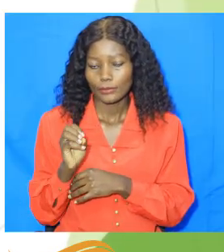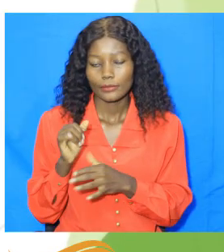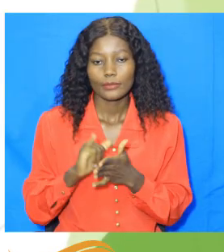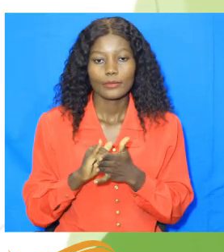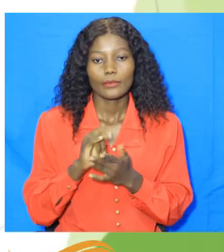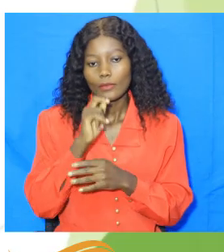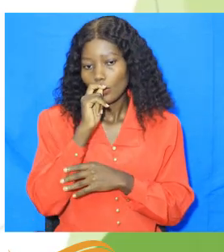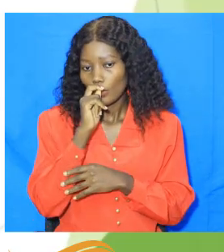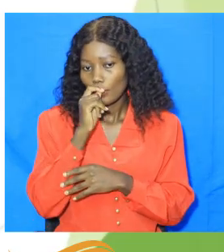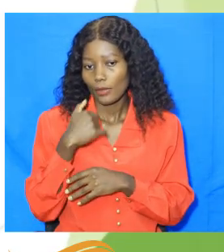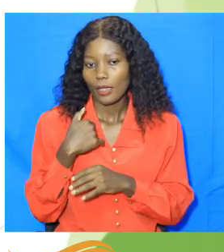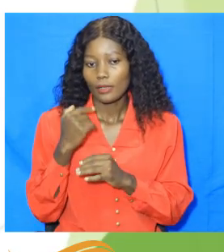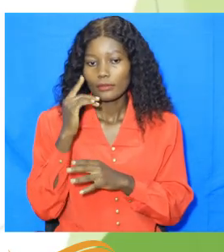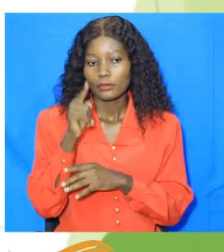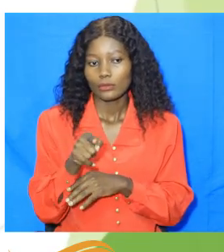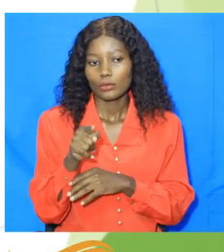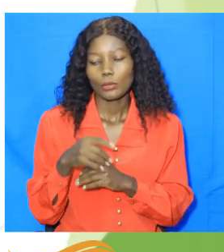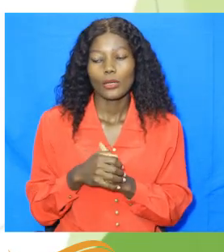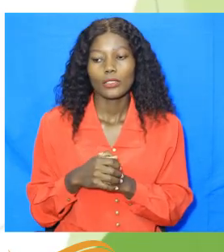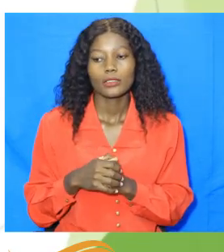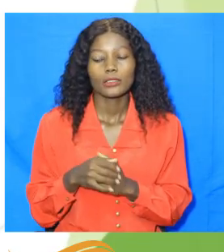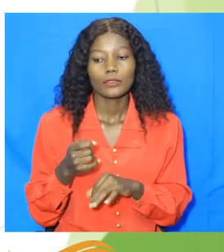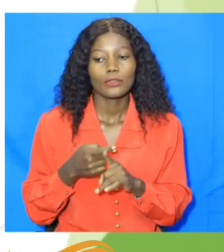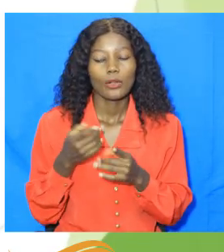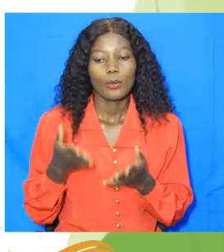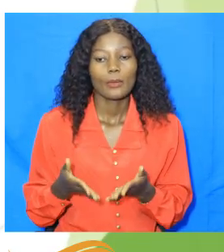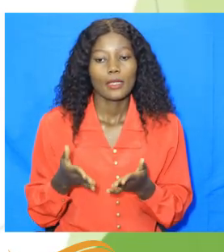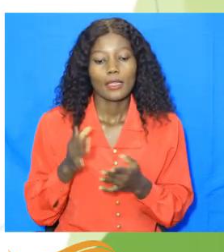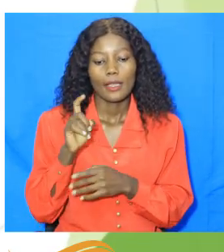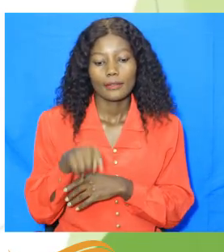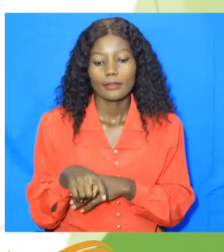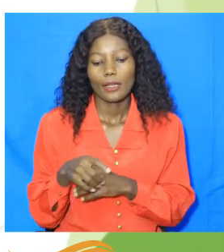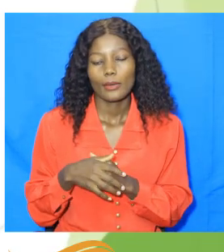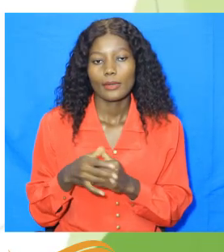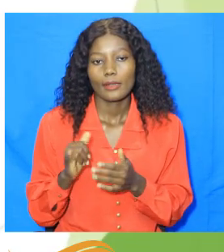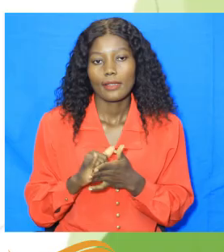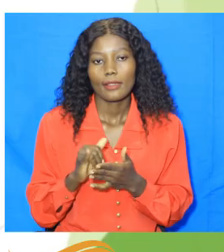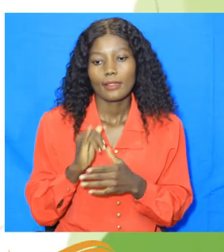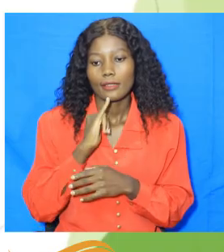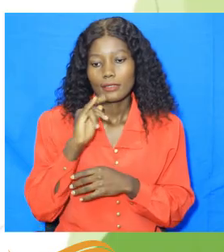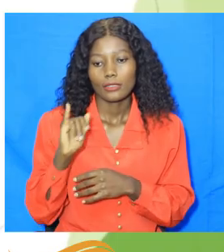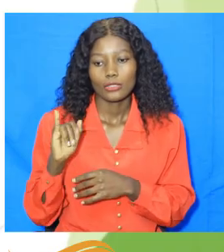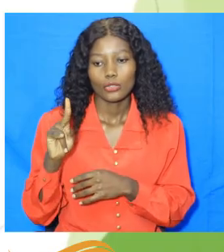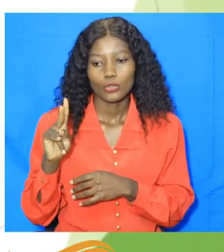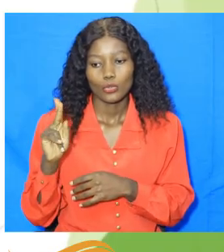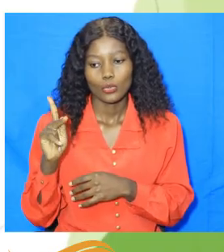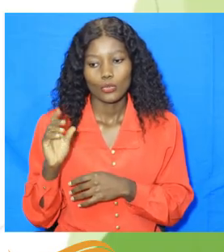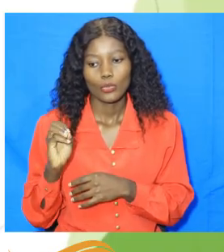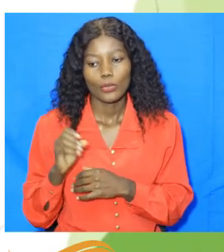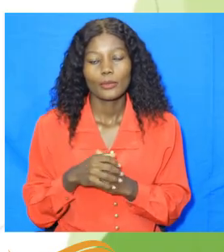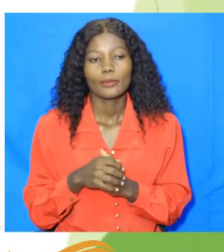referee has to point down from here down. That is Yuko.